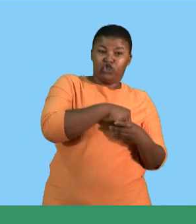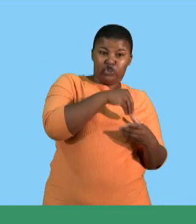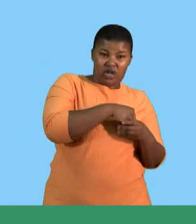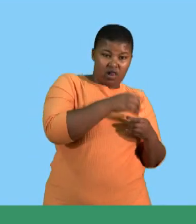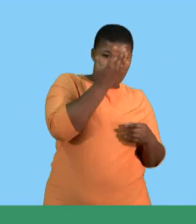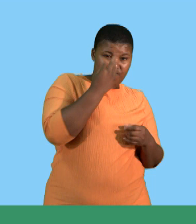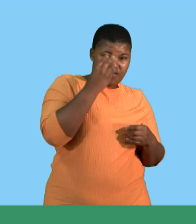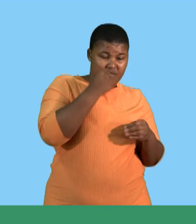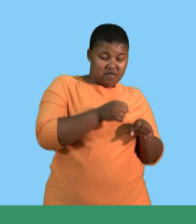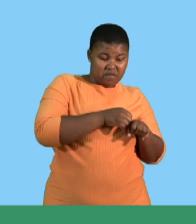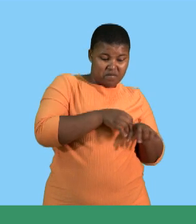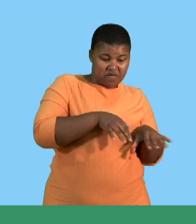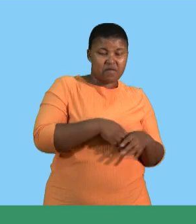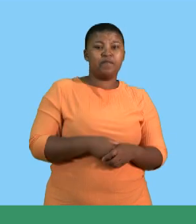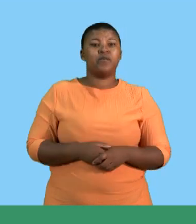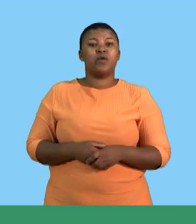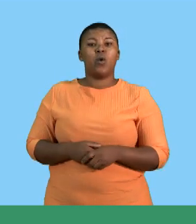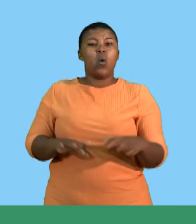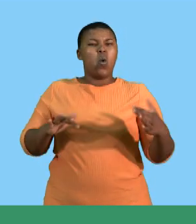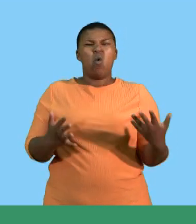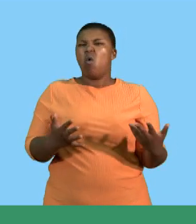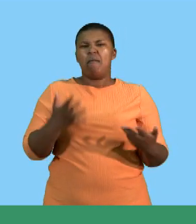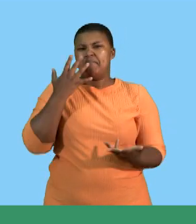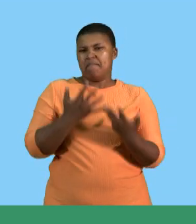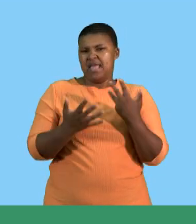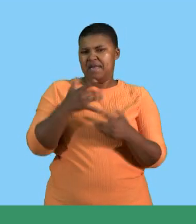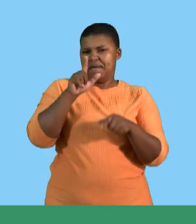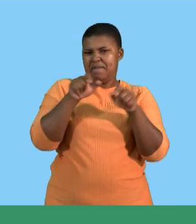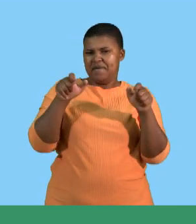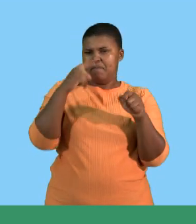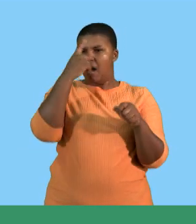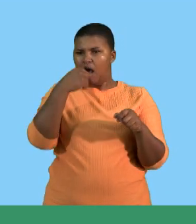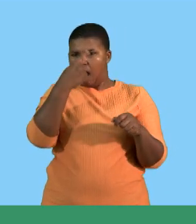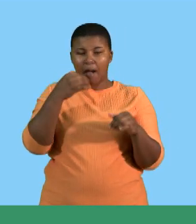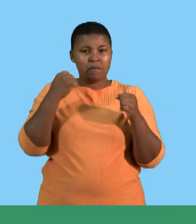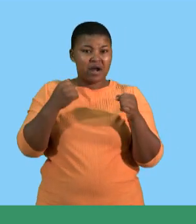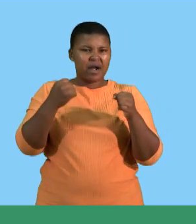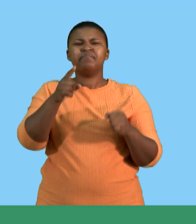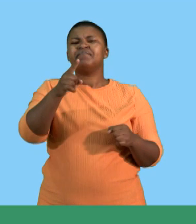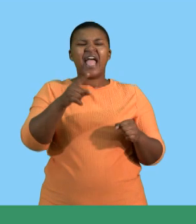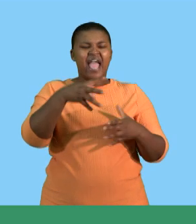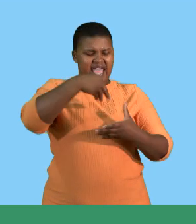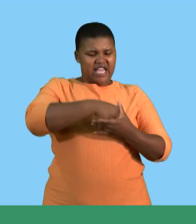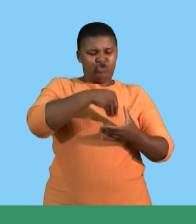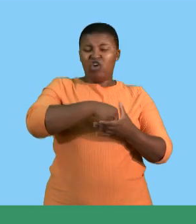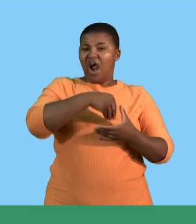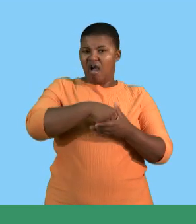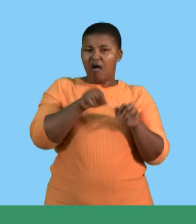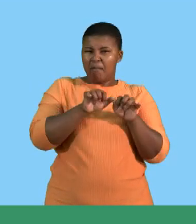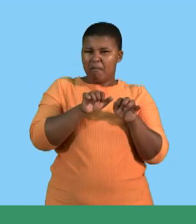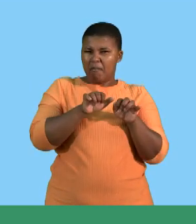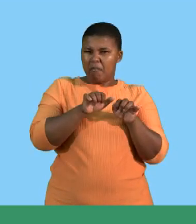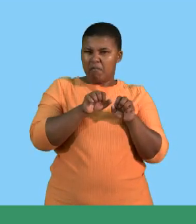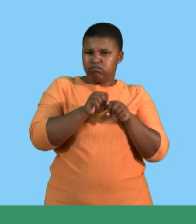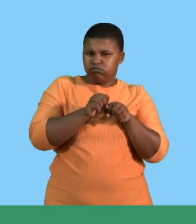publicity or appearance that should be maintained. Now, when we refer to internal publicity, you will remember